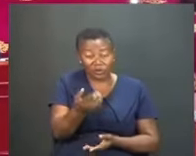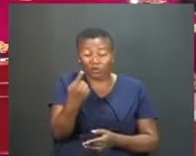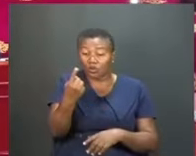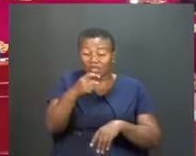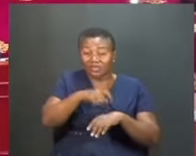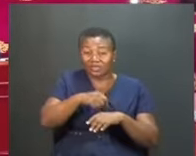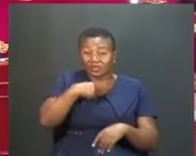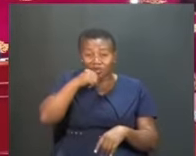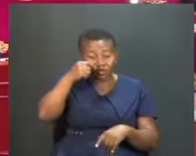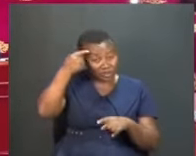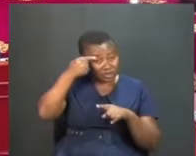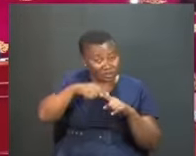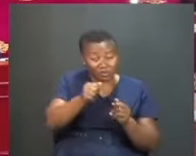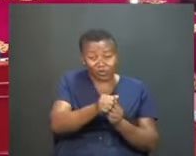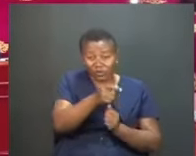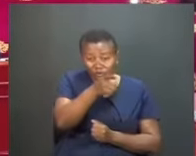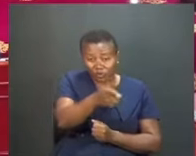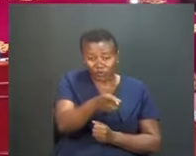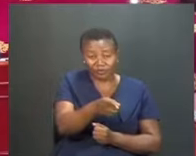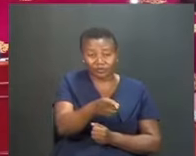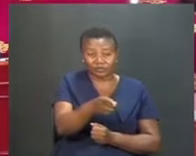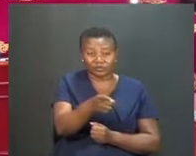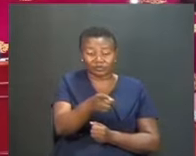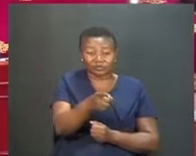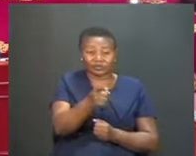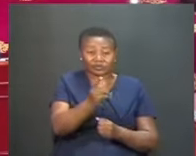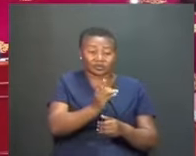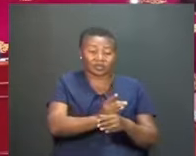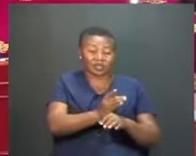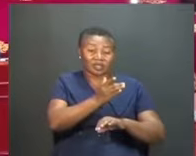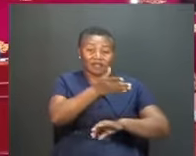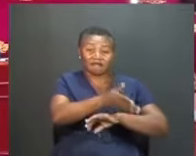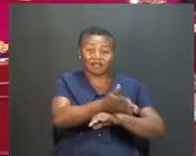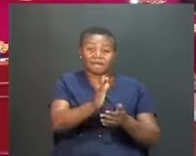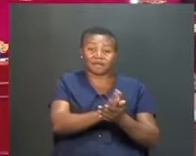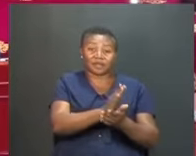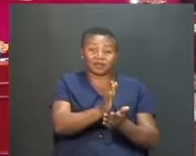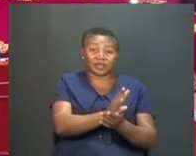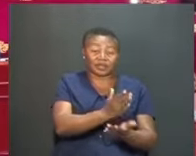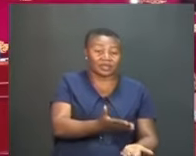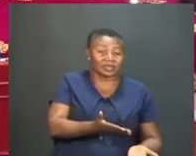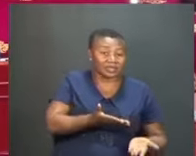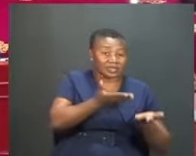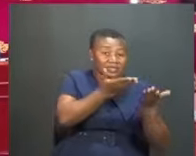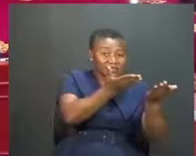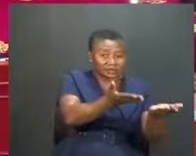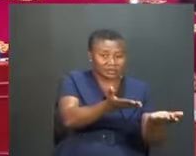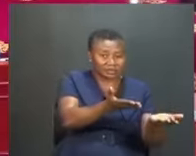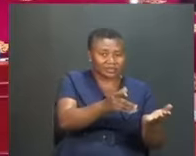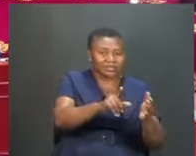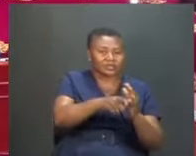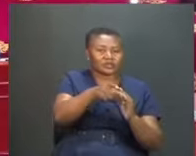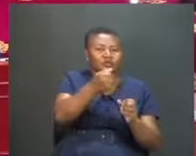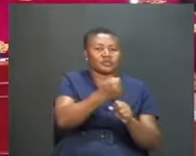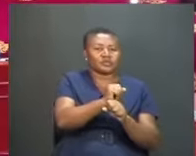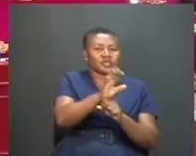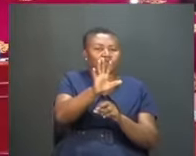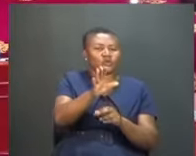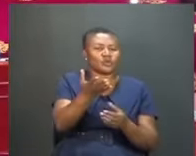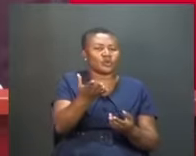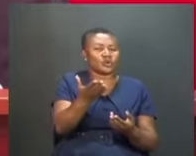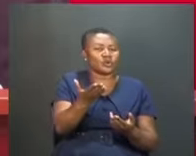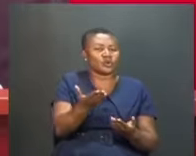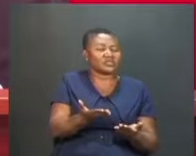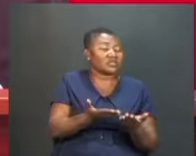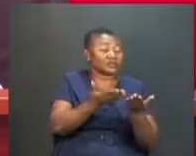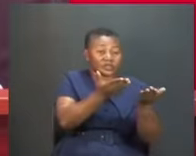attention, is that after the paper is laid, then you make your request. Now,